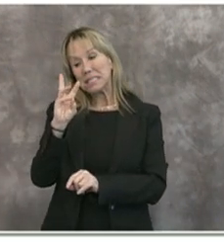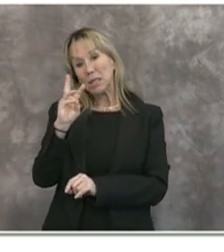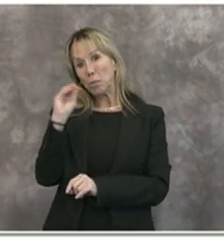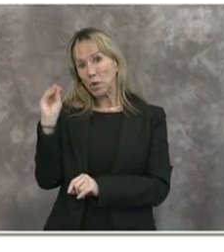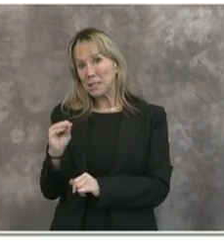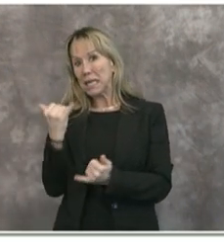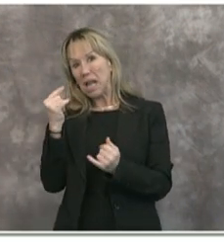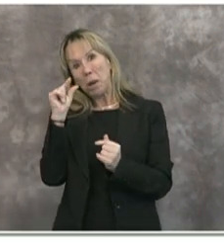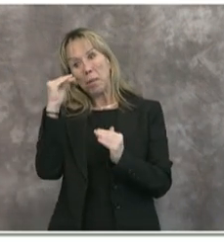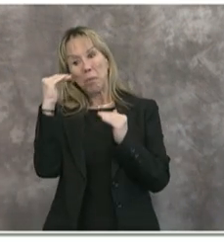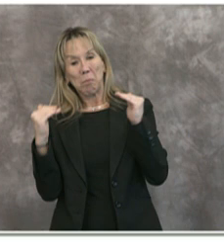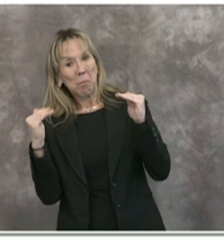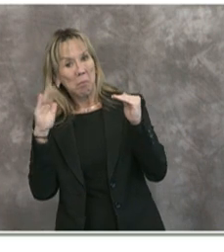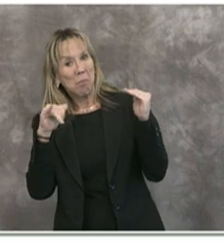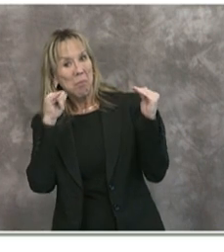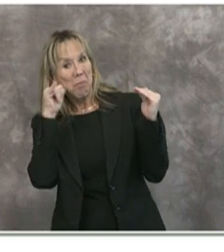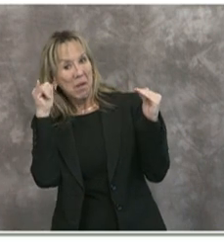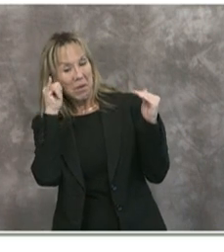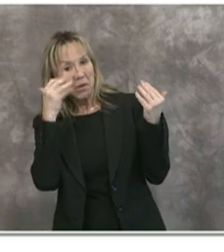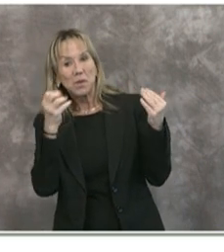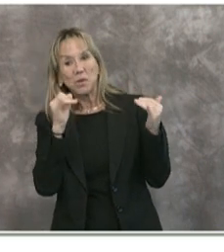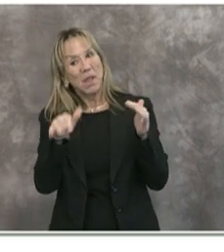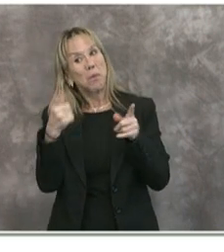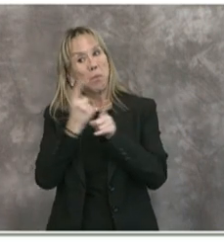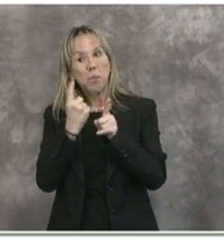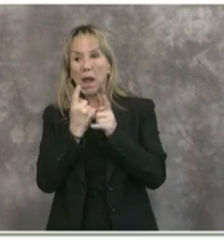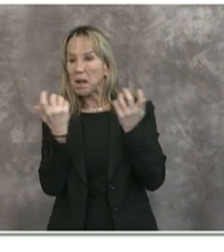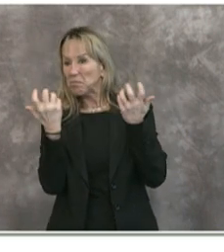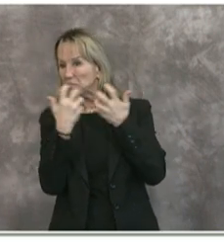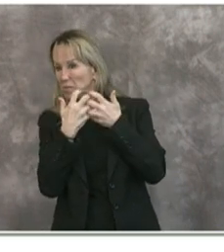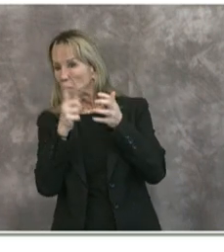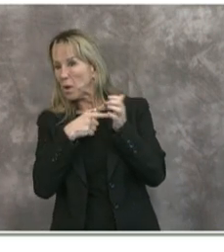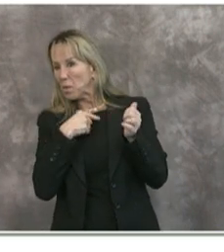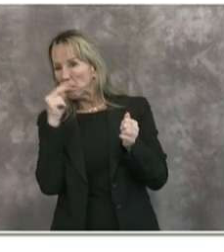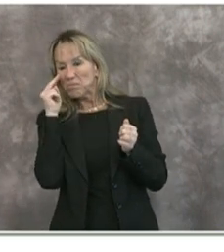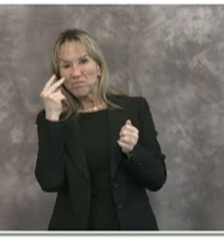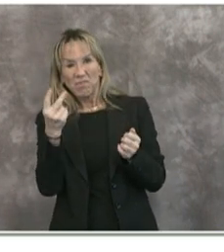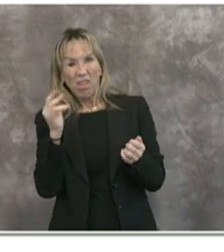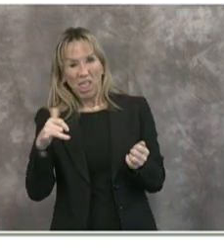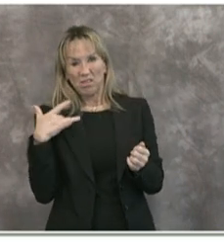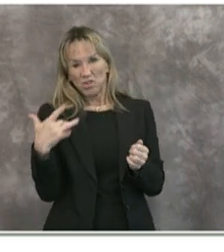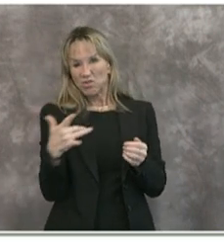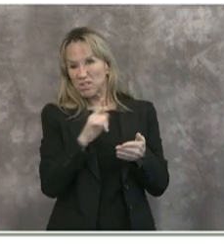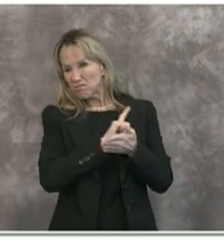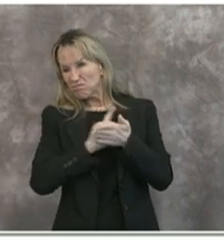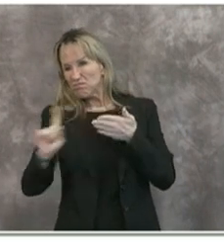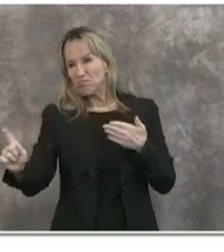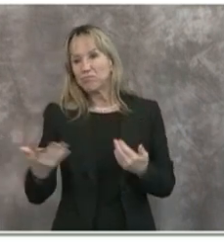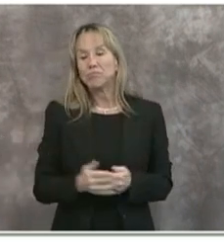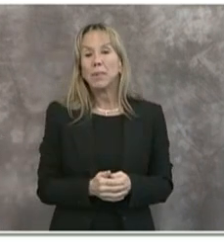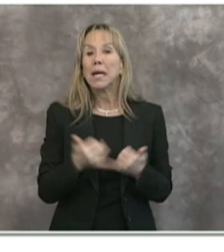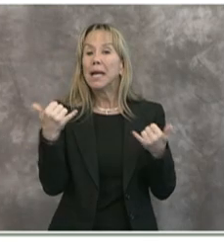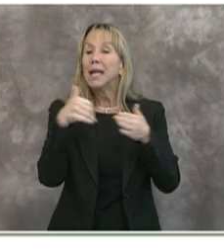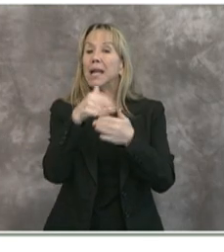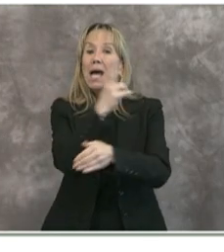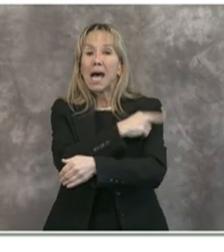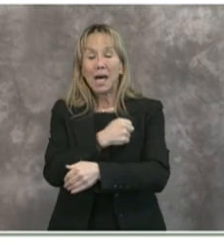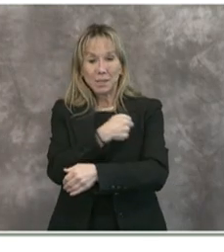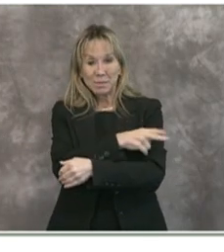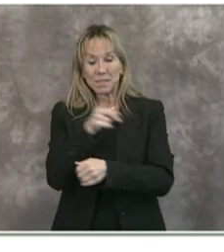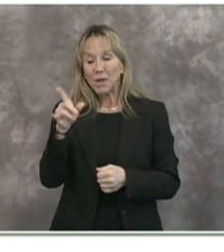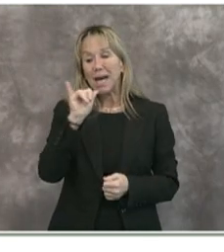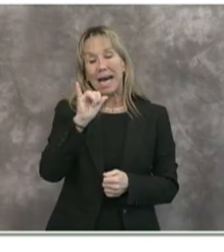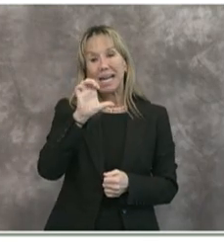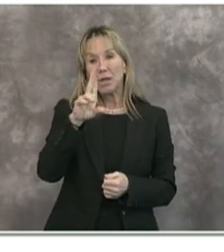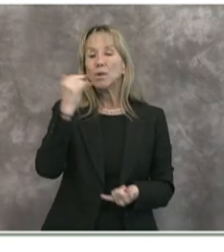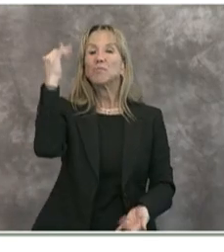a little bit from yesterday, but right in line with what we've been seeing over the past week or so. Hospital census ICUs are down to